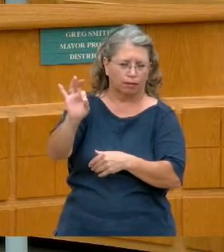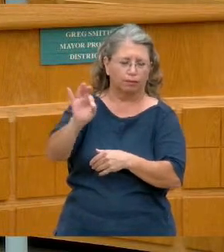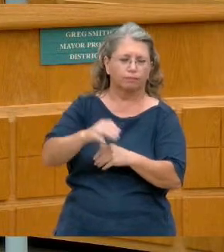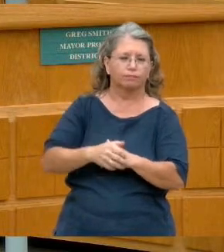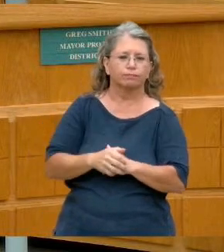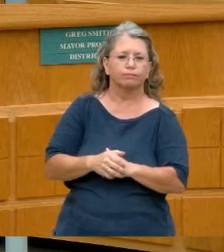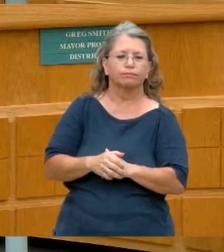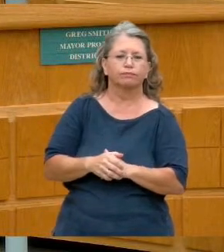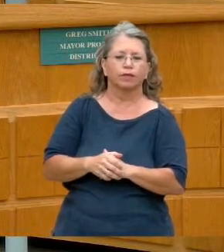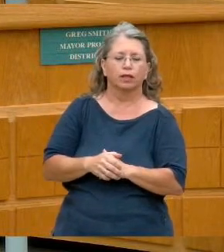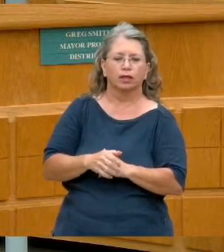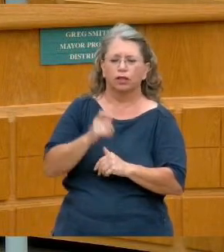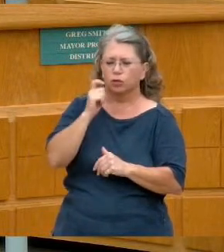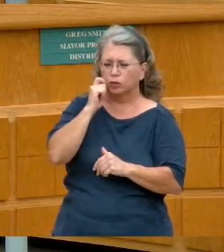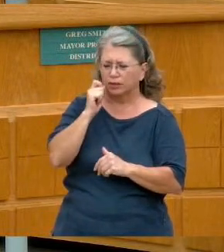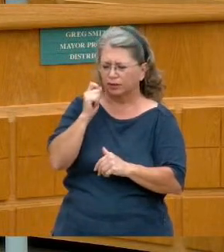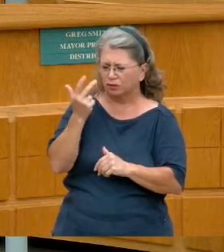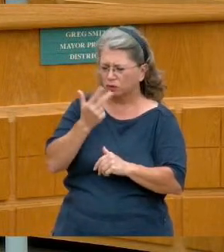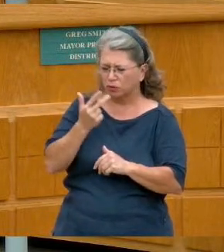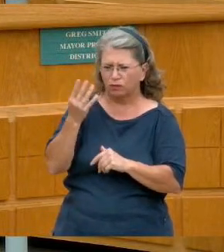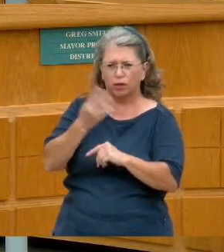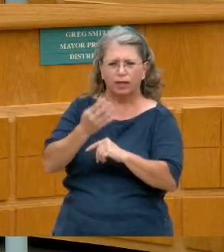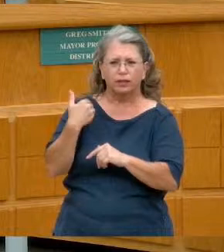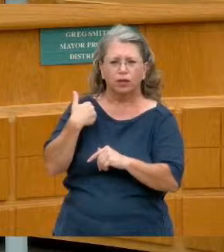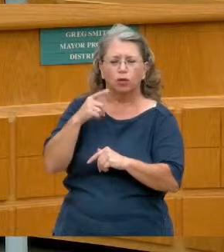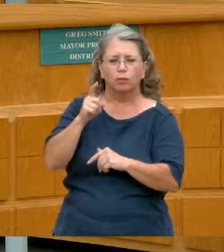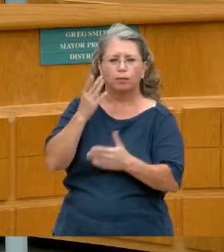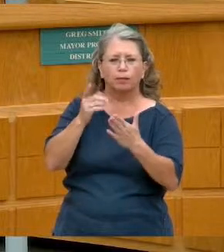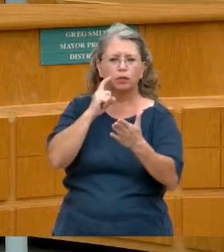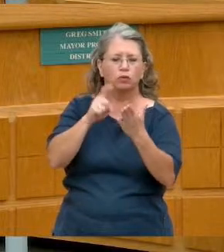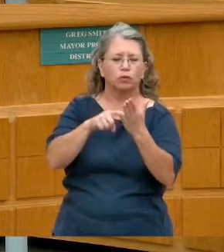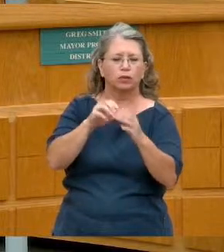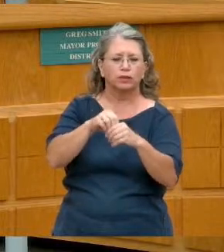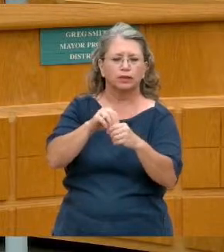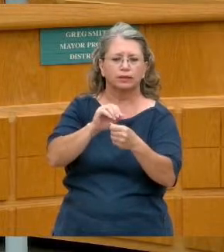And recently, about 3-4 days ago, as you must have seen in the media,